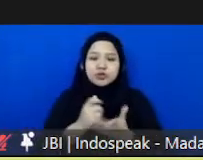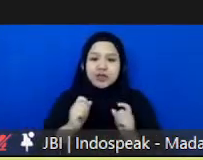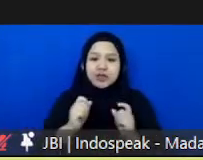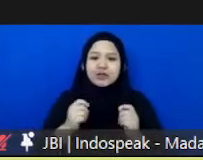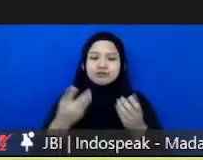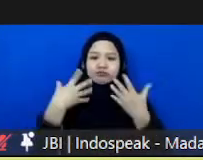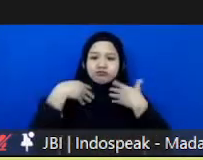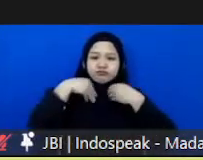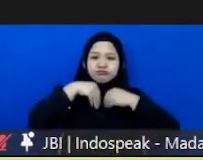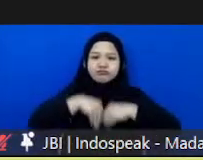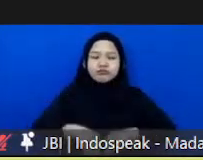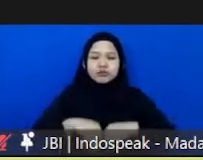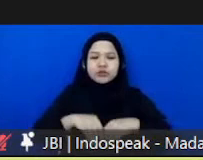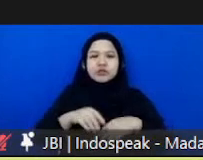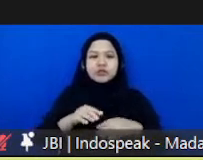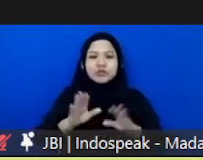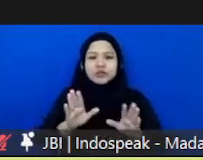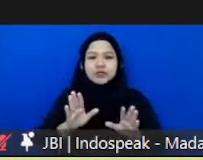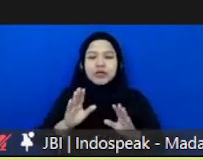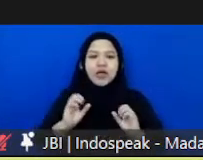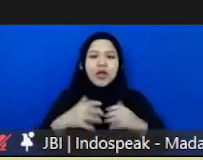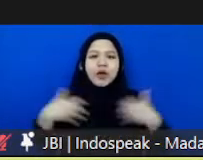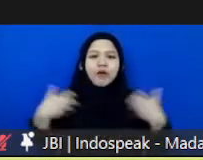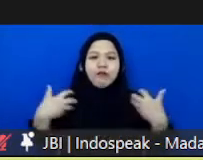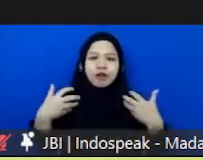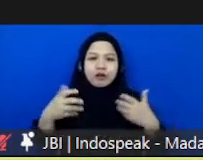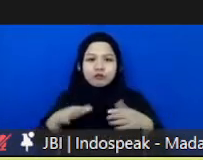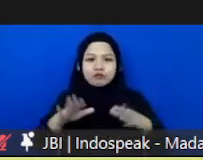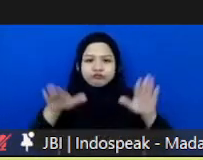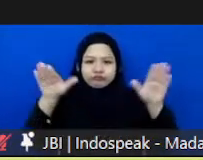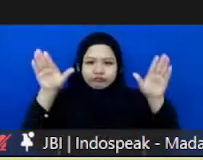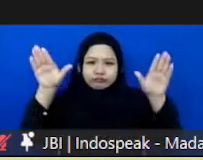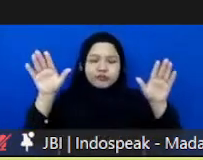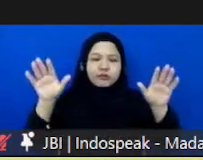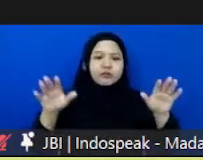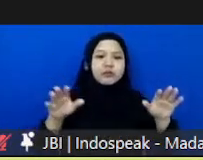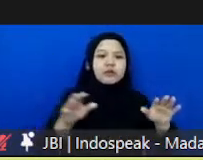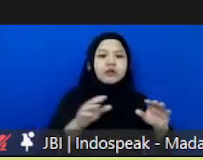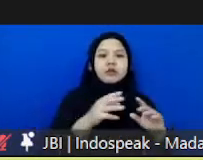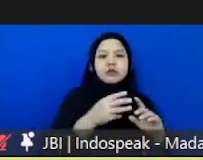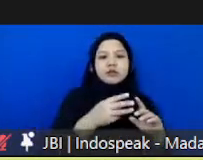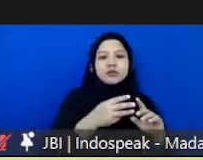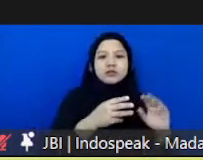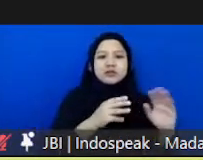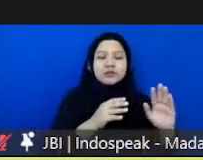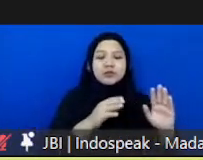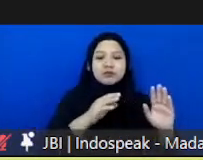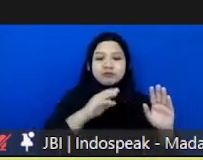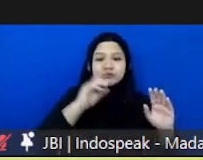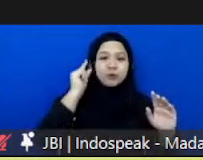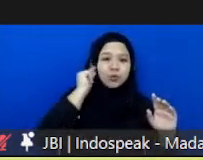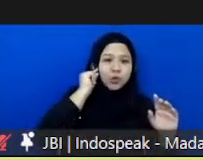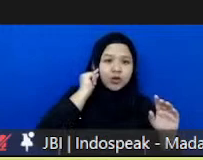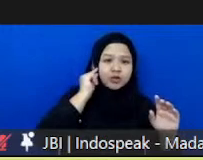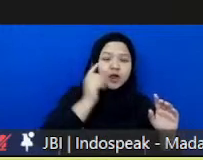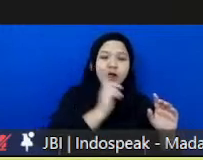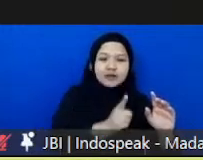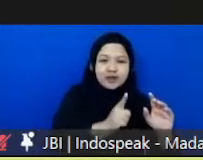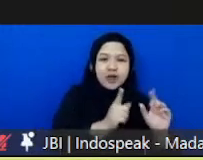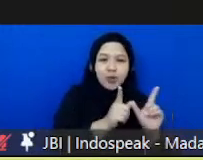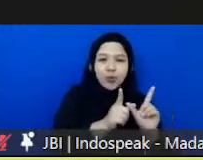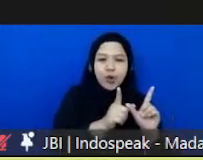an advantage. It works like this. If a male insect has Wolbachia and mates with a female that doesn't, then the eggs she lays won't